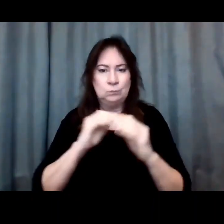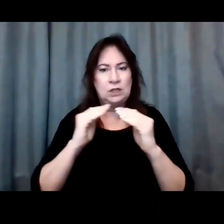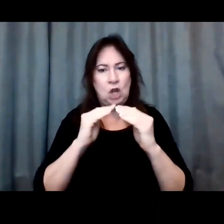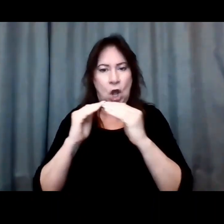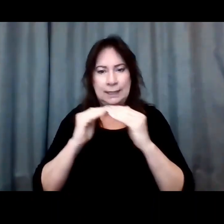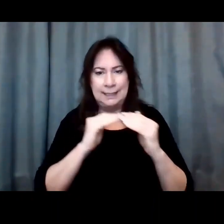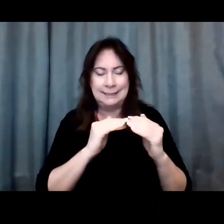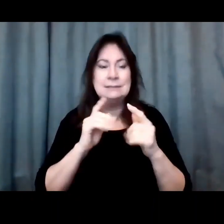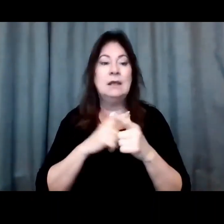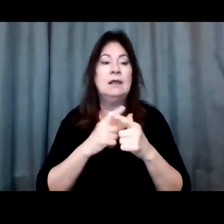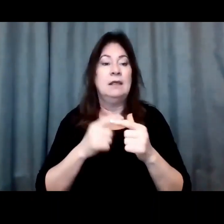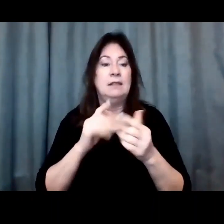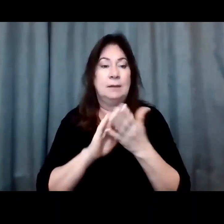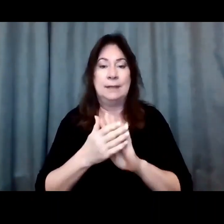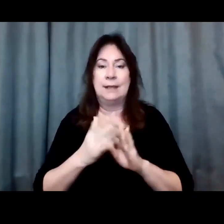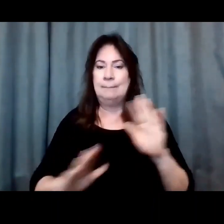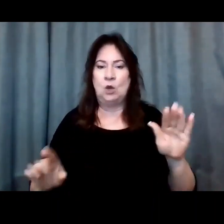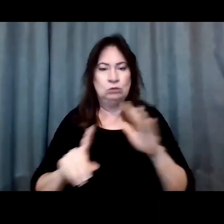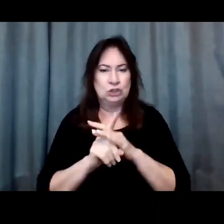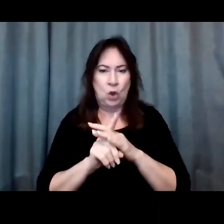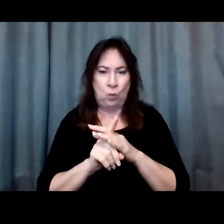who then become no-shows.